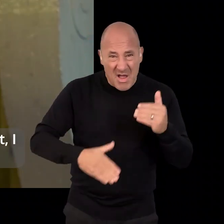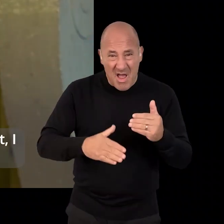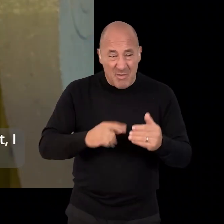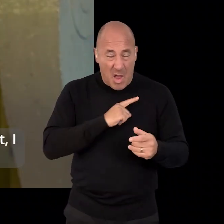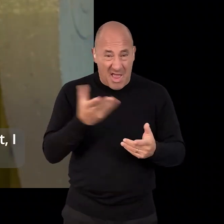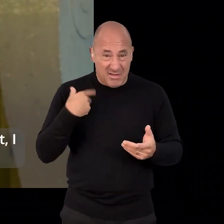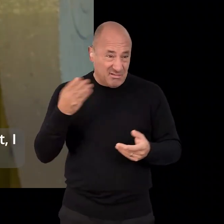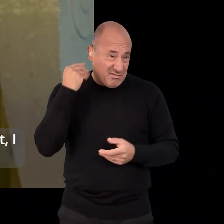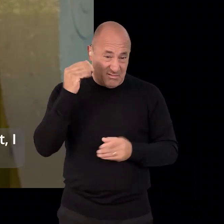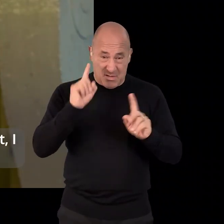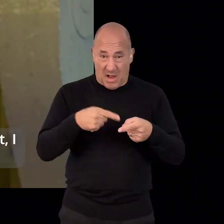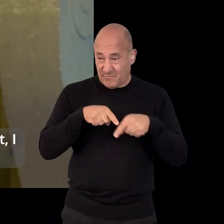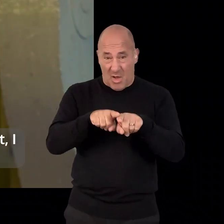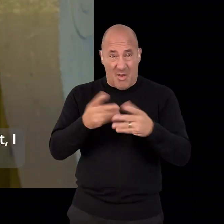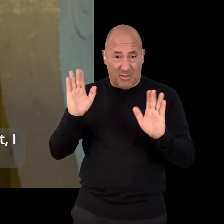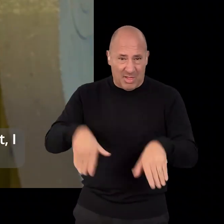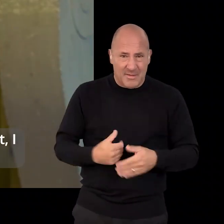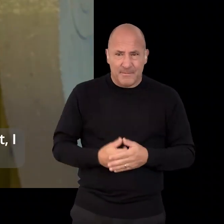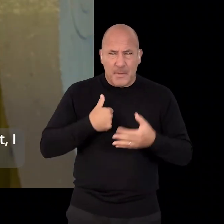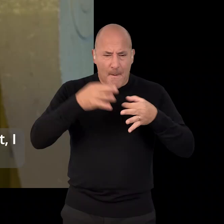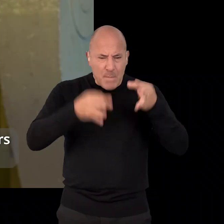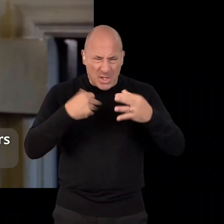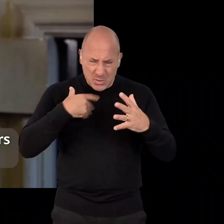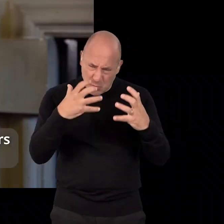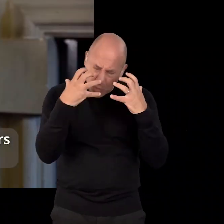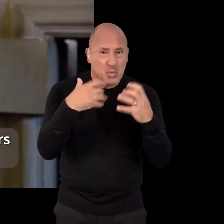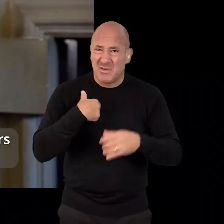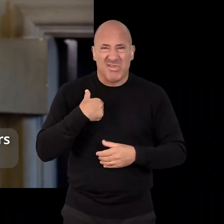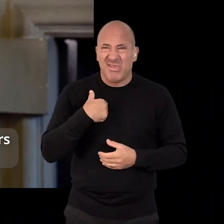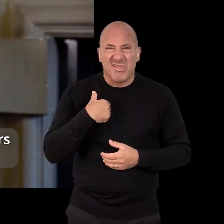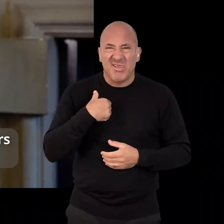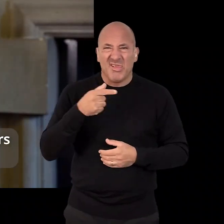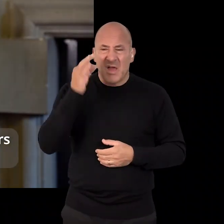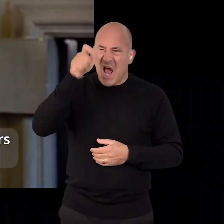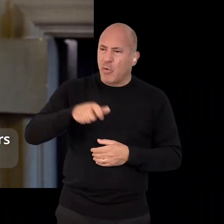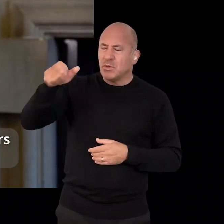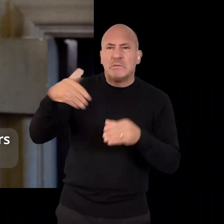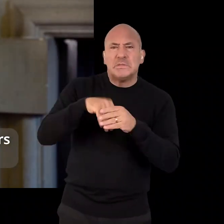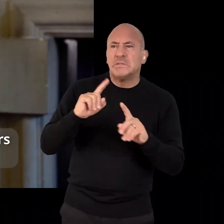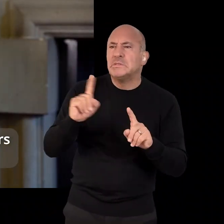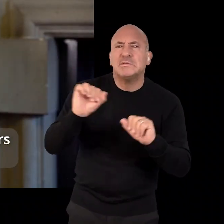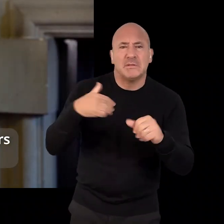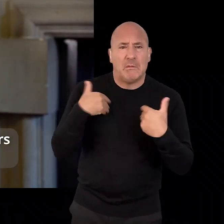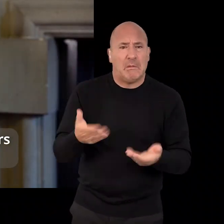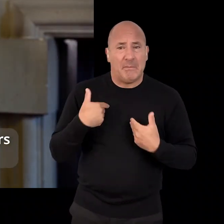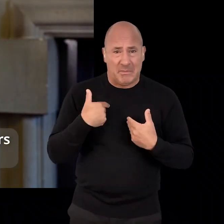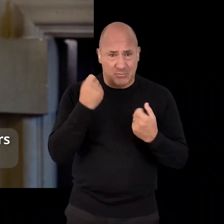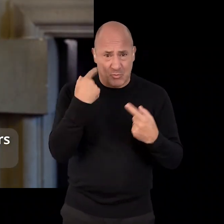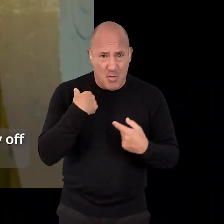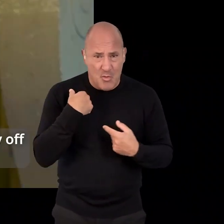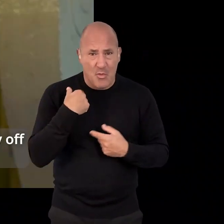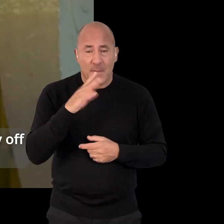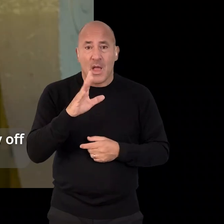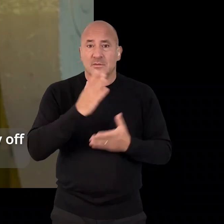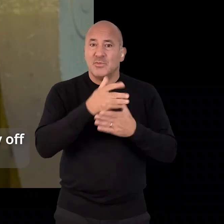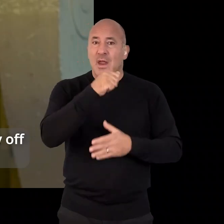to meetings because there was no point, I couldn't hear. I wasn't politics driven. I didn't know what councillors did. Had no idea.